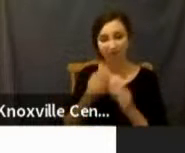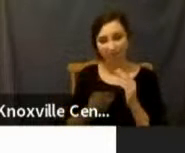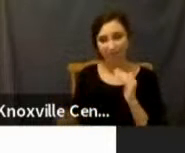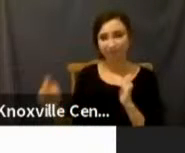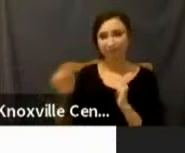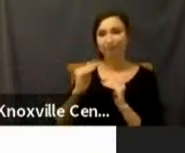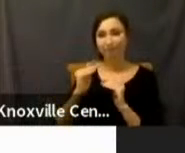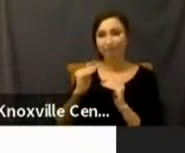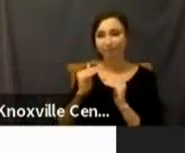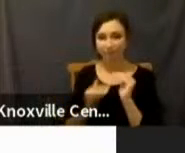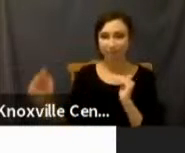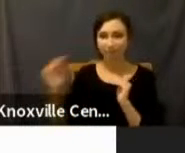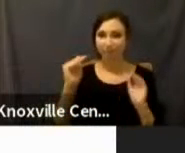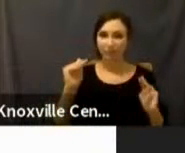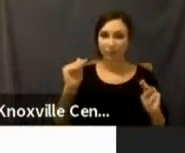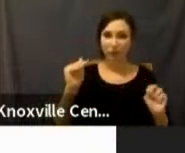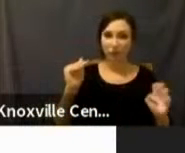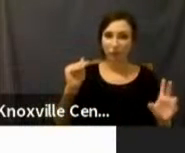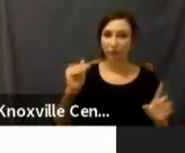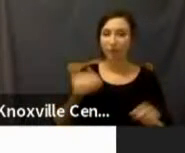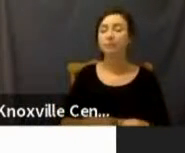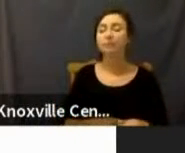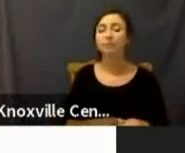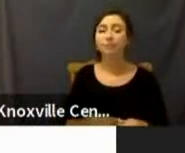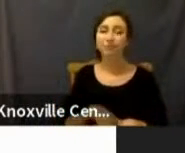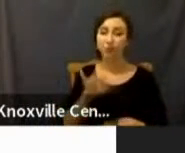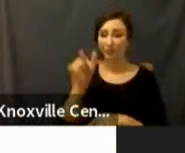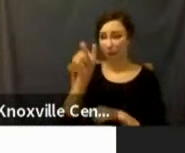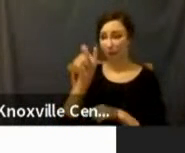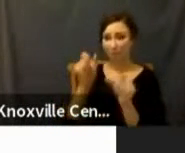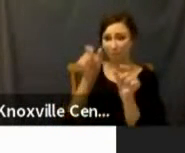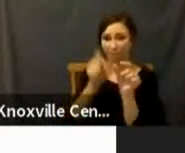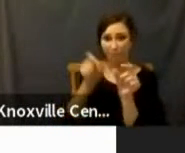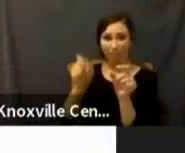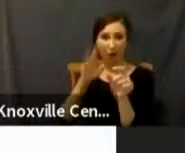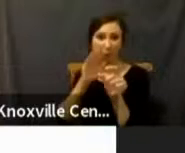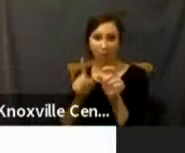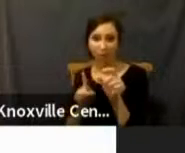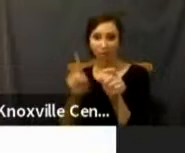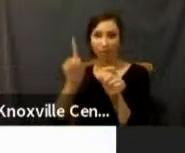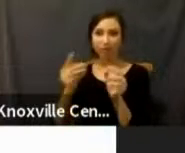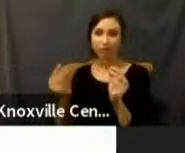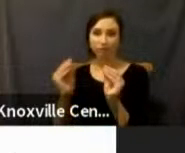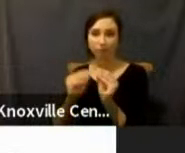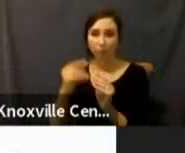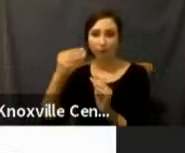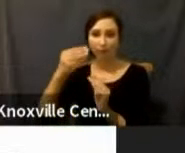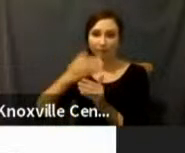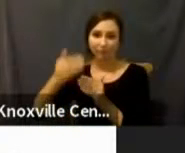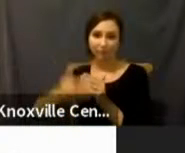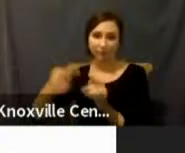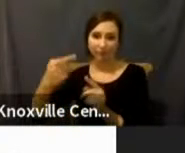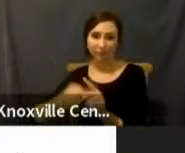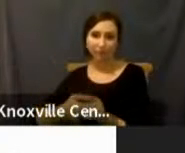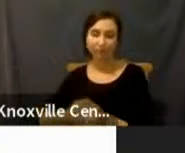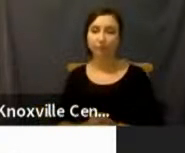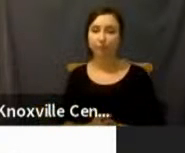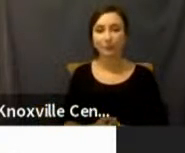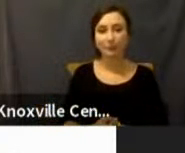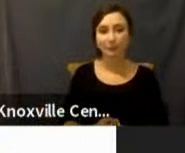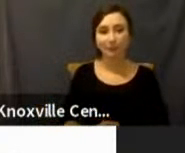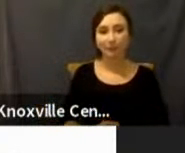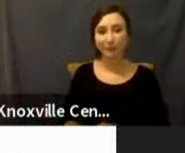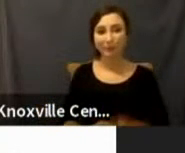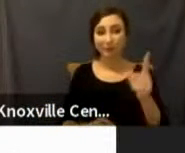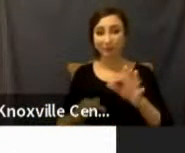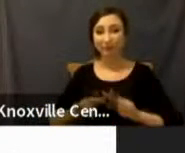So those bars are going to get a lot higher by the end of the month for new cases. Next slide, please. So this is